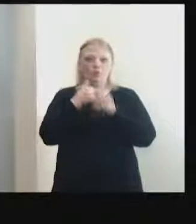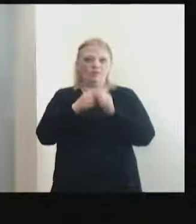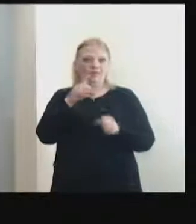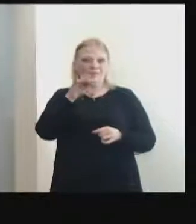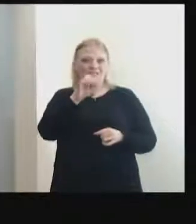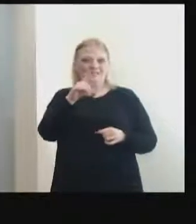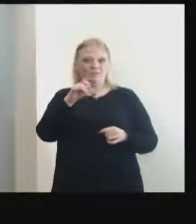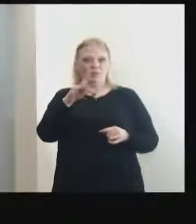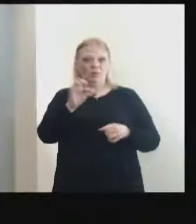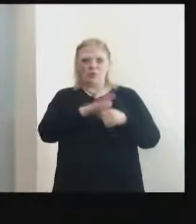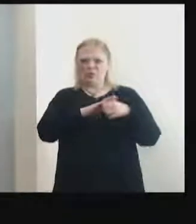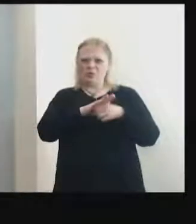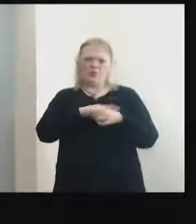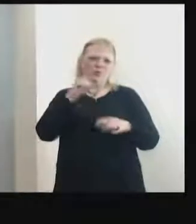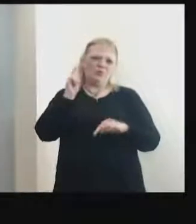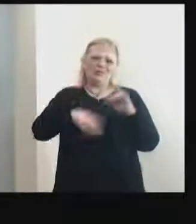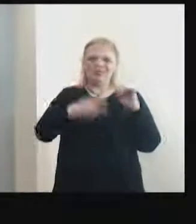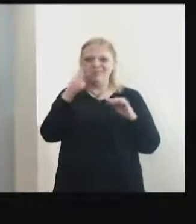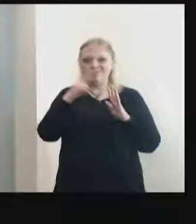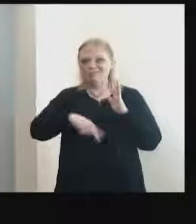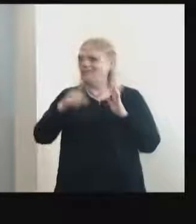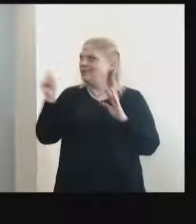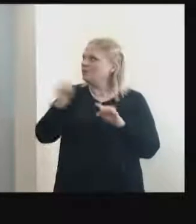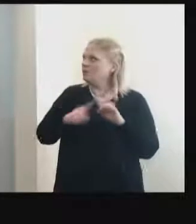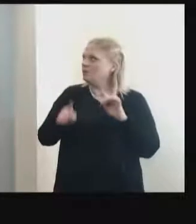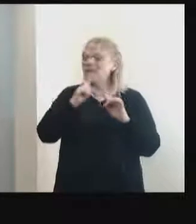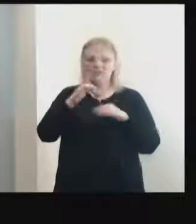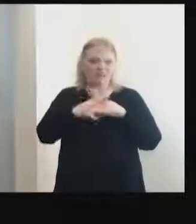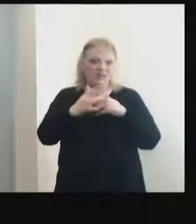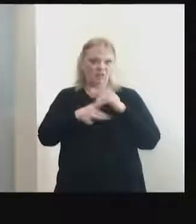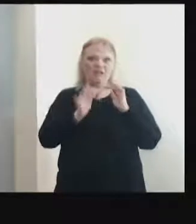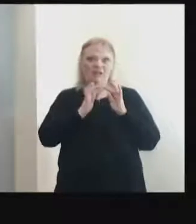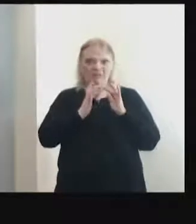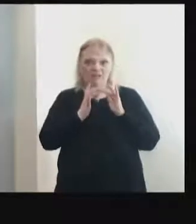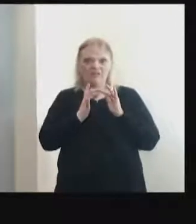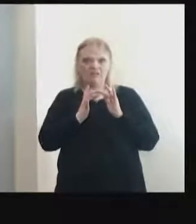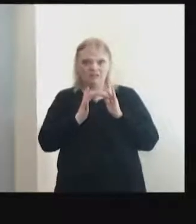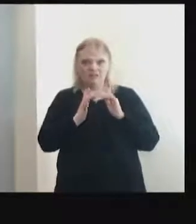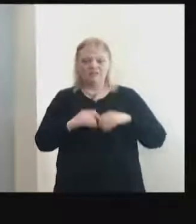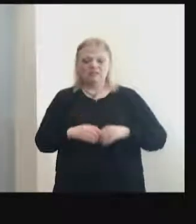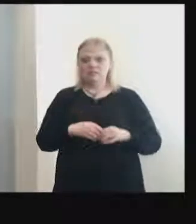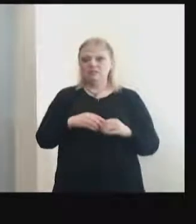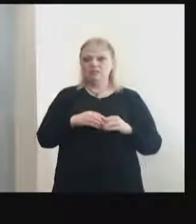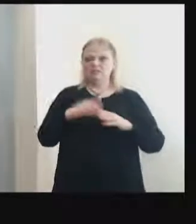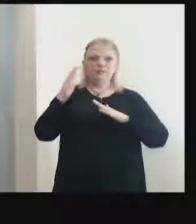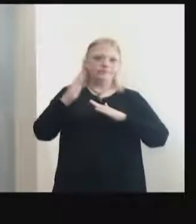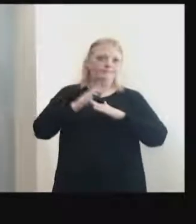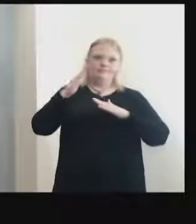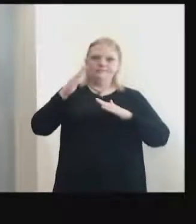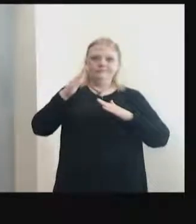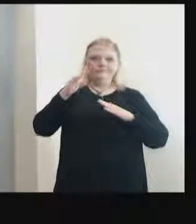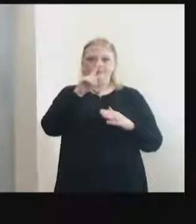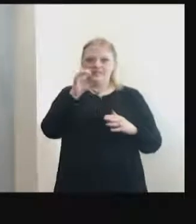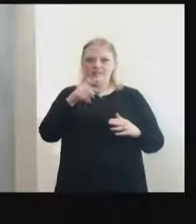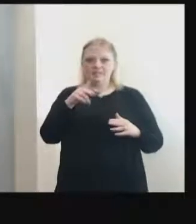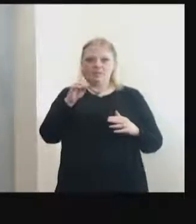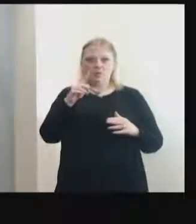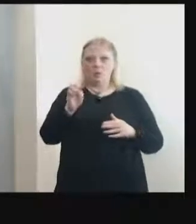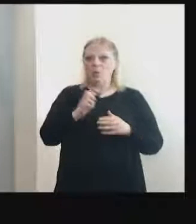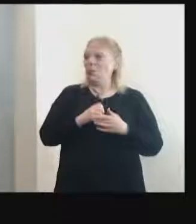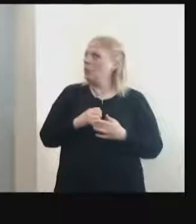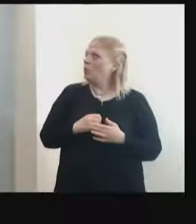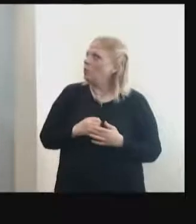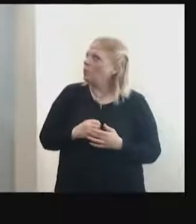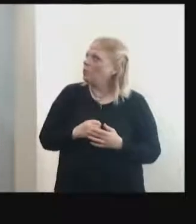code, not always easy to read this, but all this information is available online. The highest zip codes were